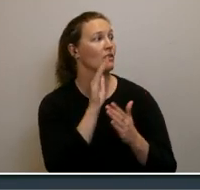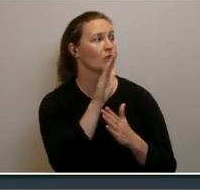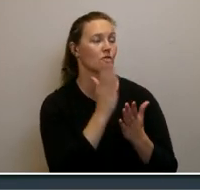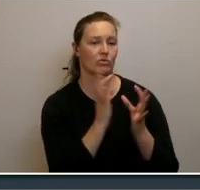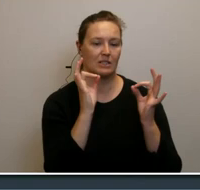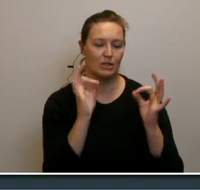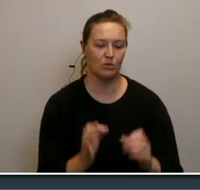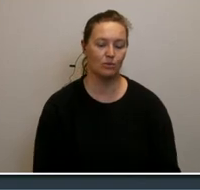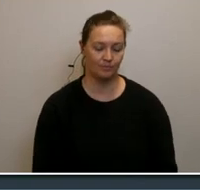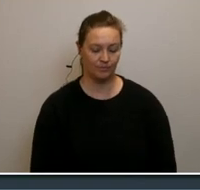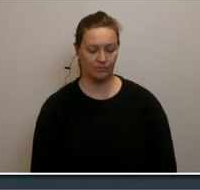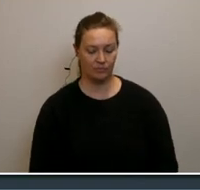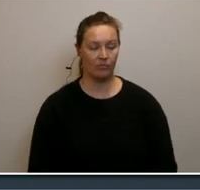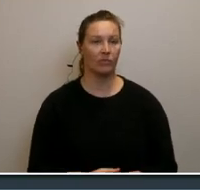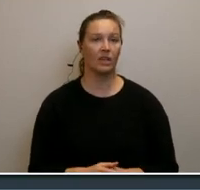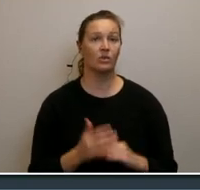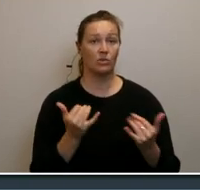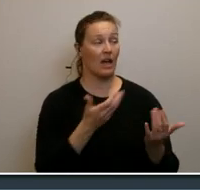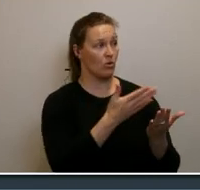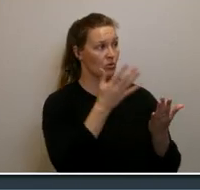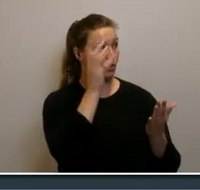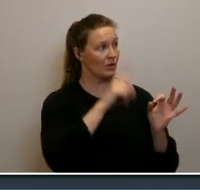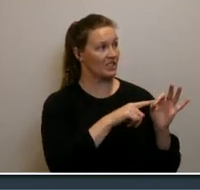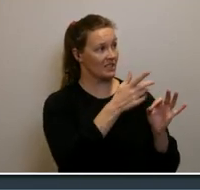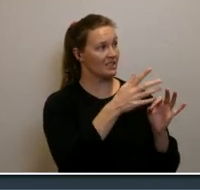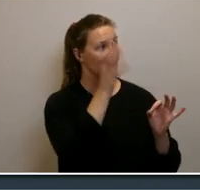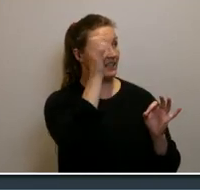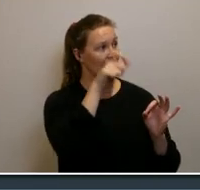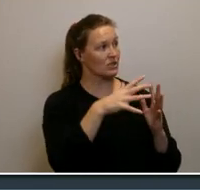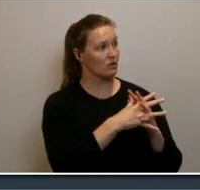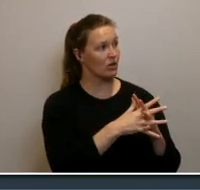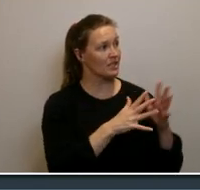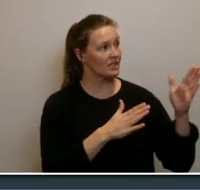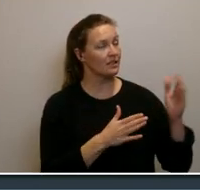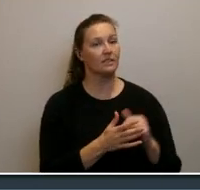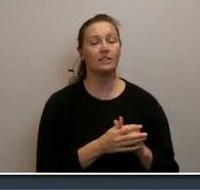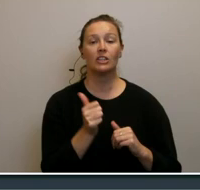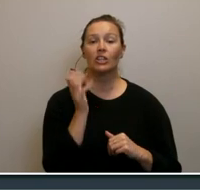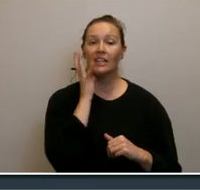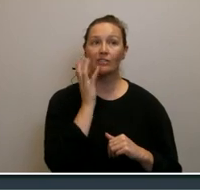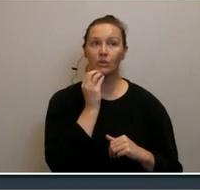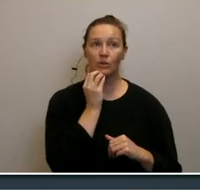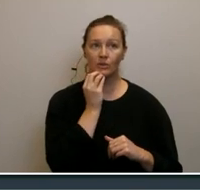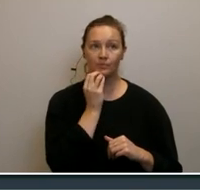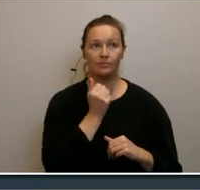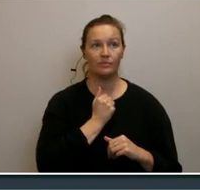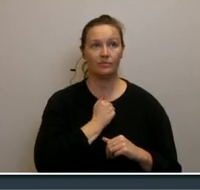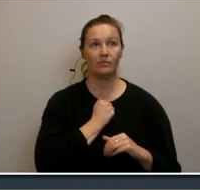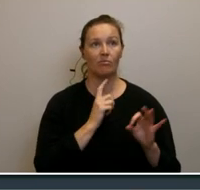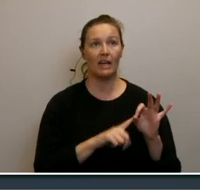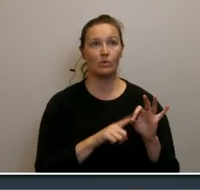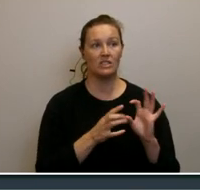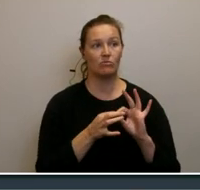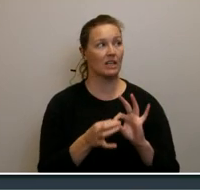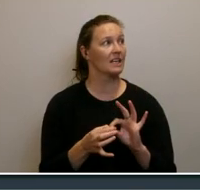So, thank you. So I'll open up to councillors. Councillor Wright. Good afternoon. My question